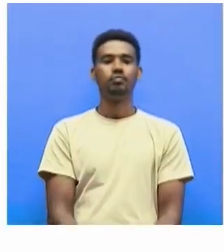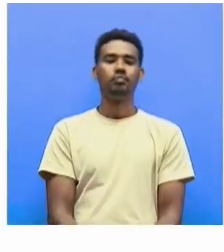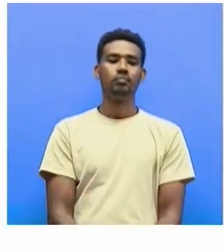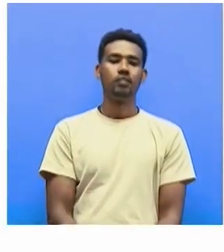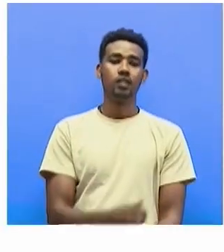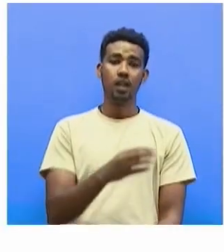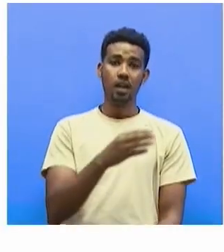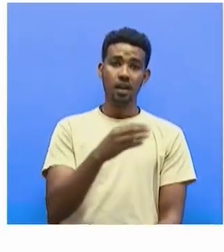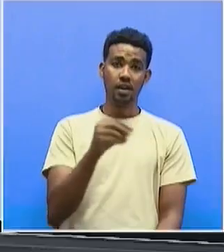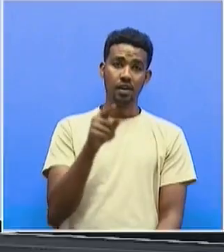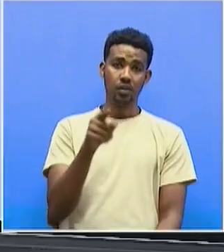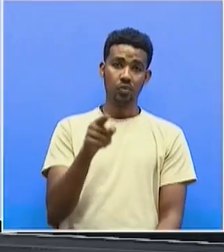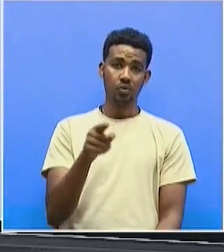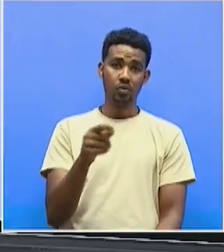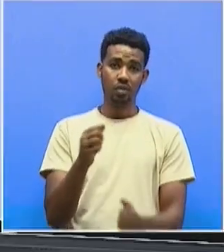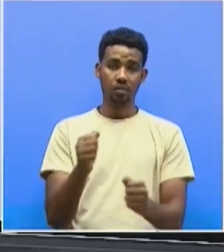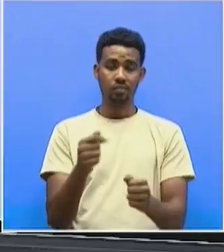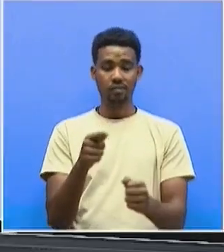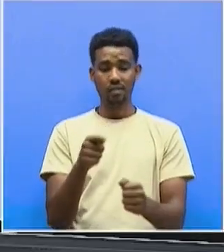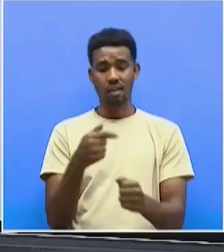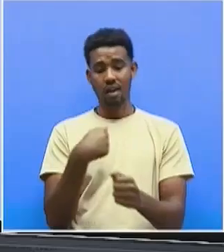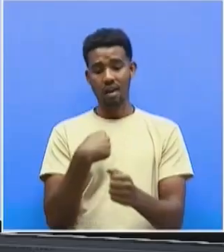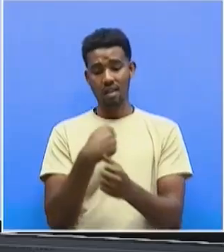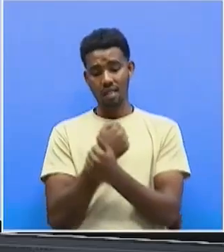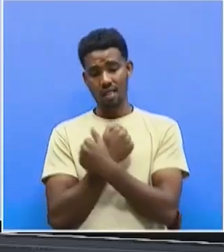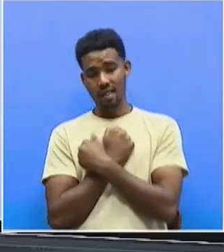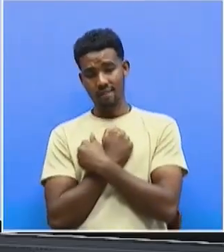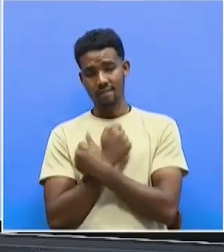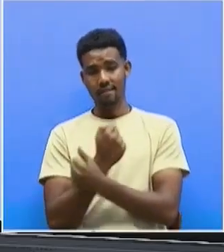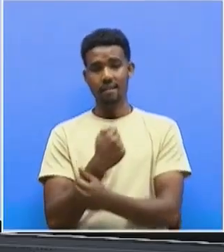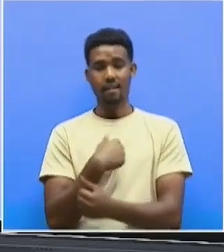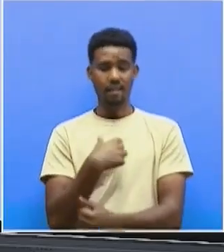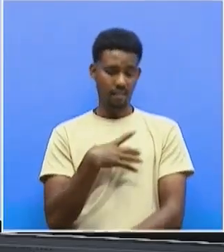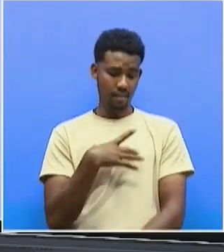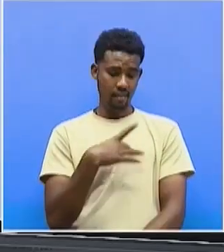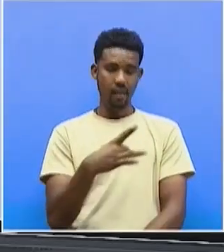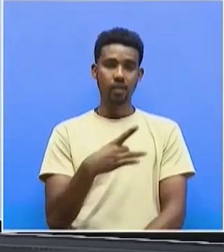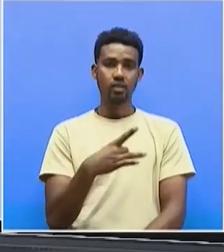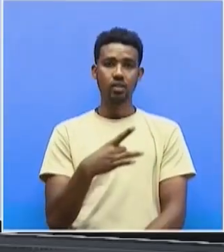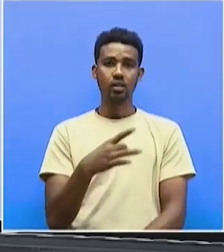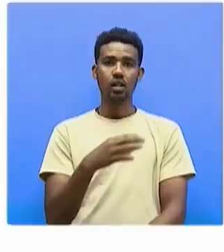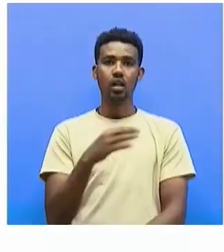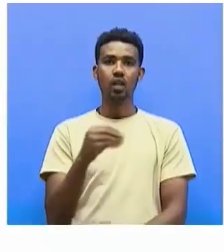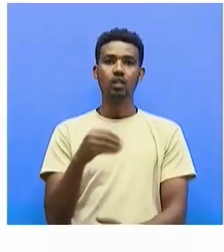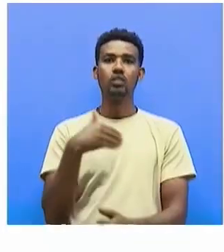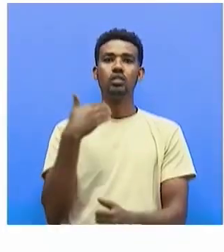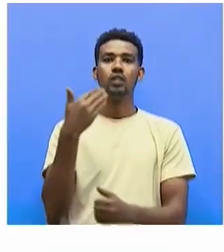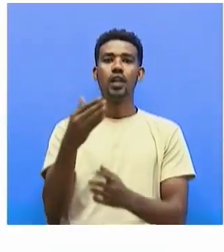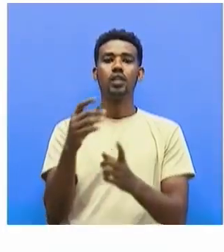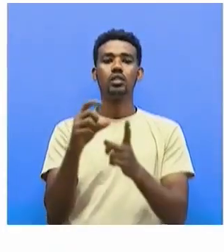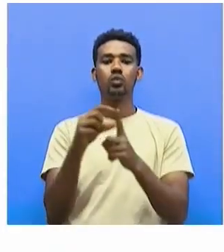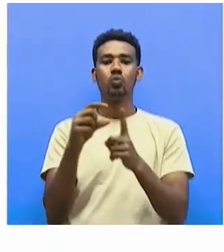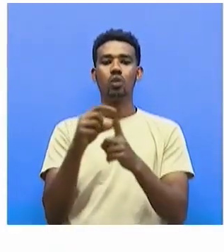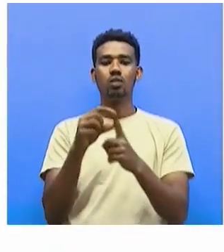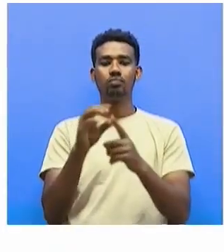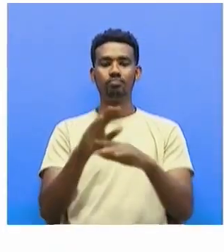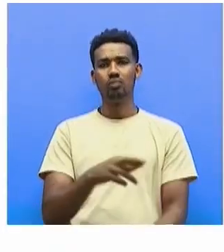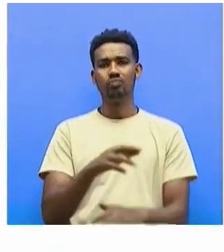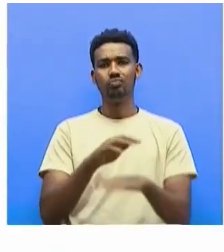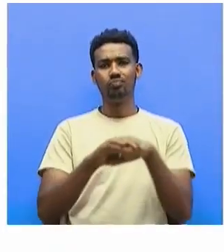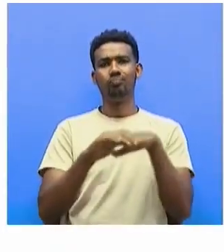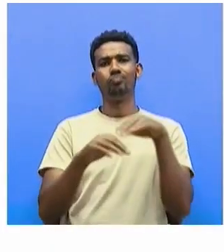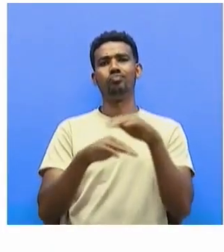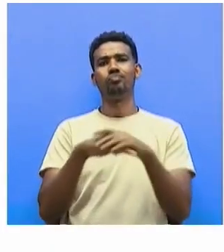And also you can say, I love, I like, and also love. And also, the next one is word is called prefer.